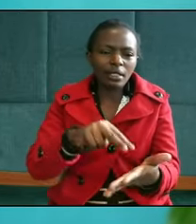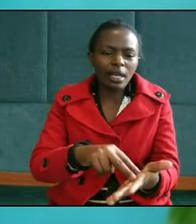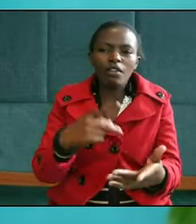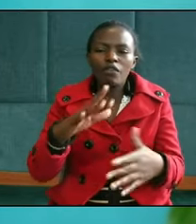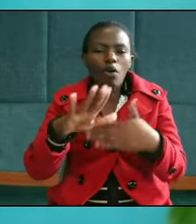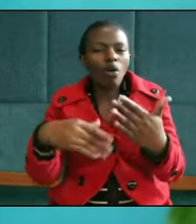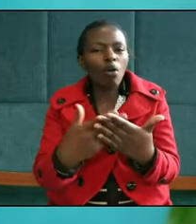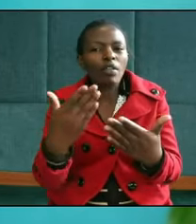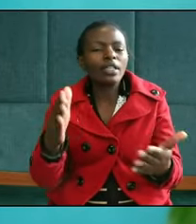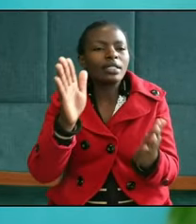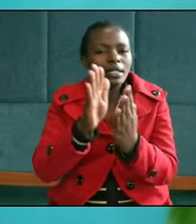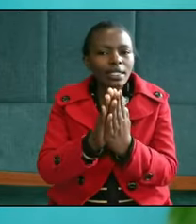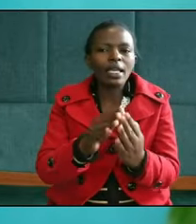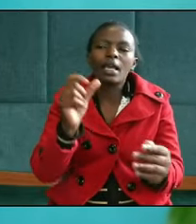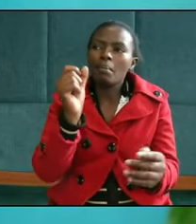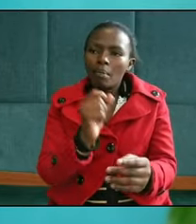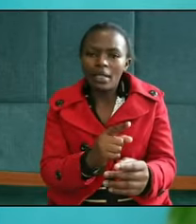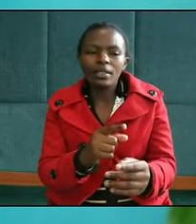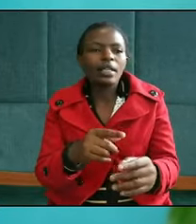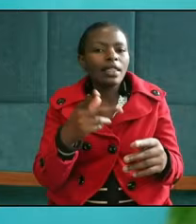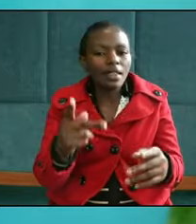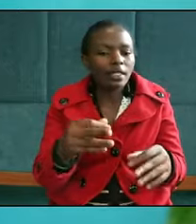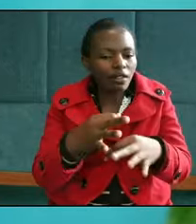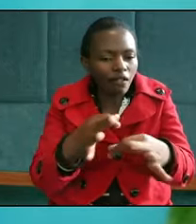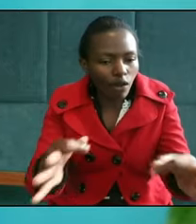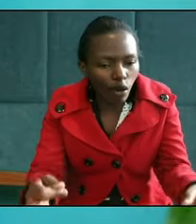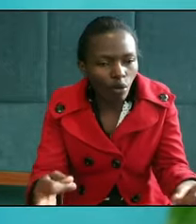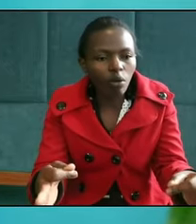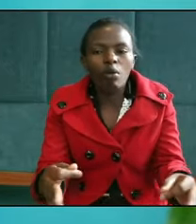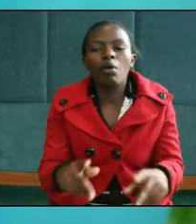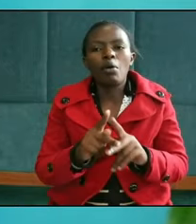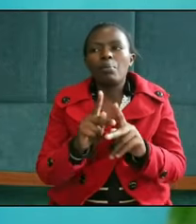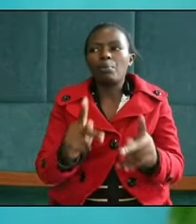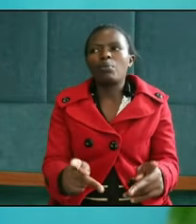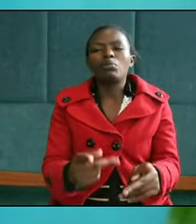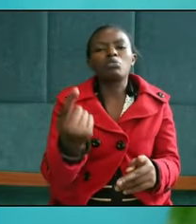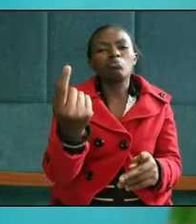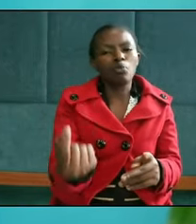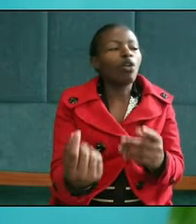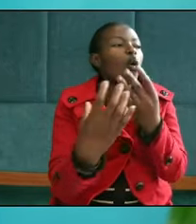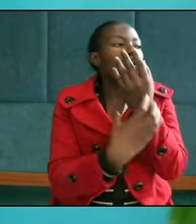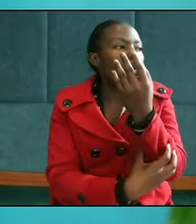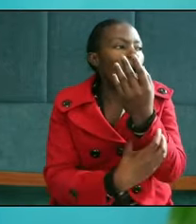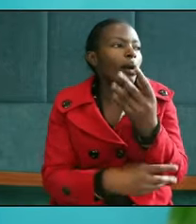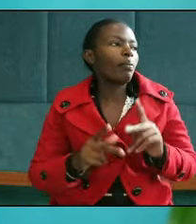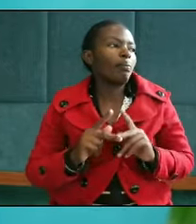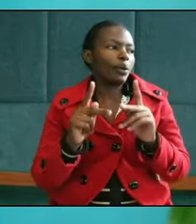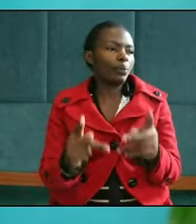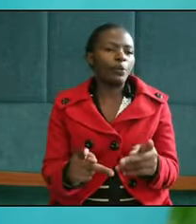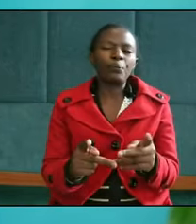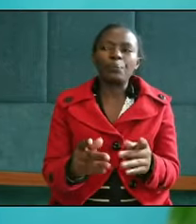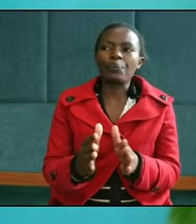Get that right. Whom shall I send? Remember, when Jesus